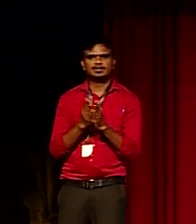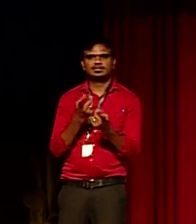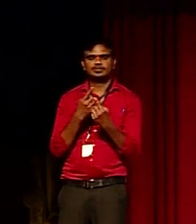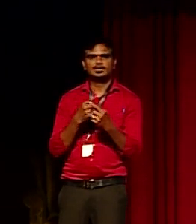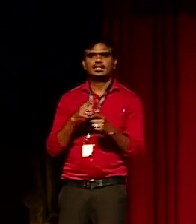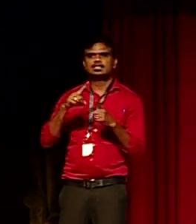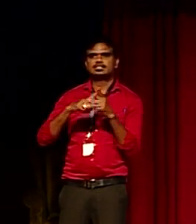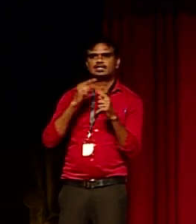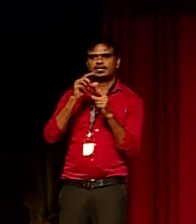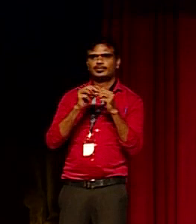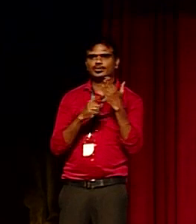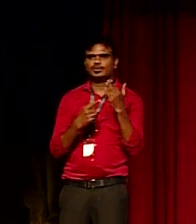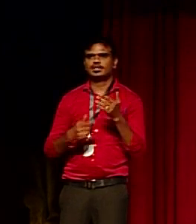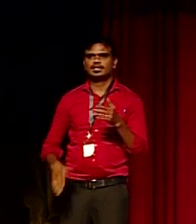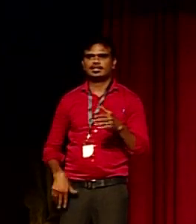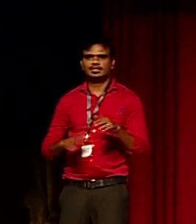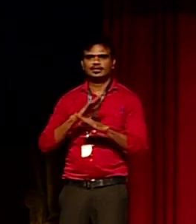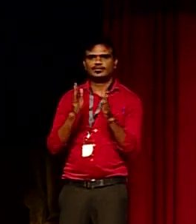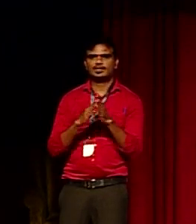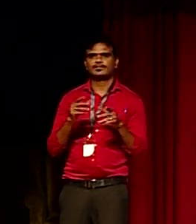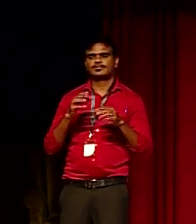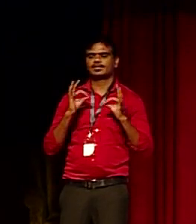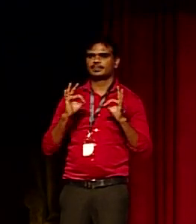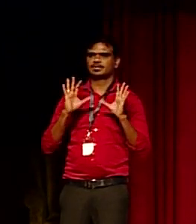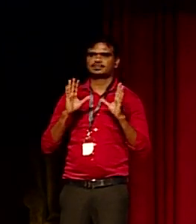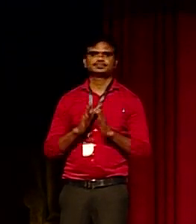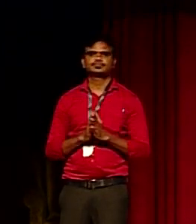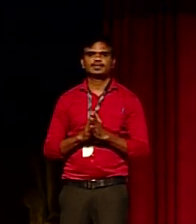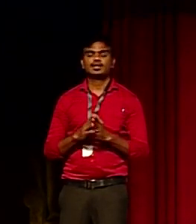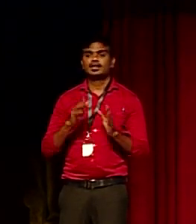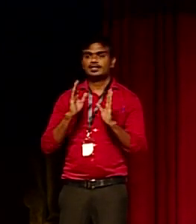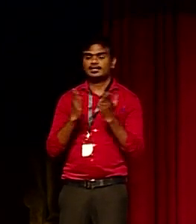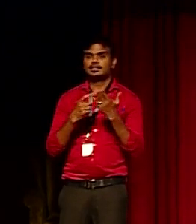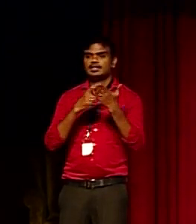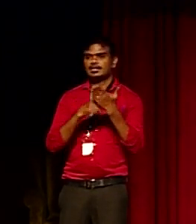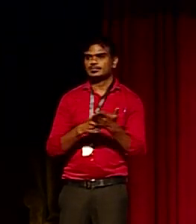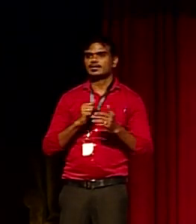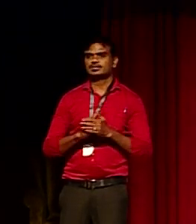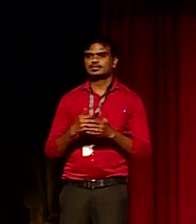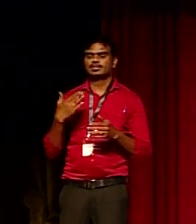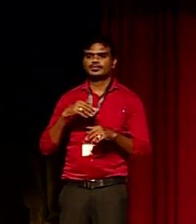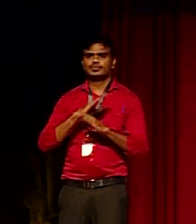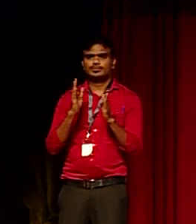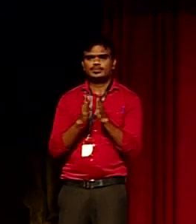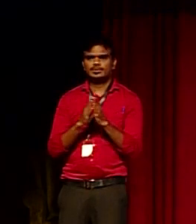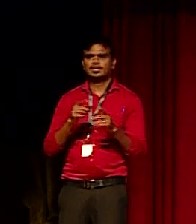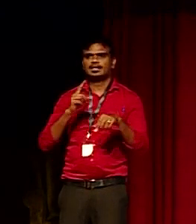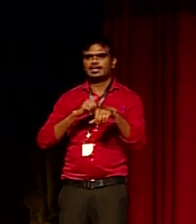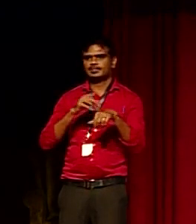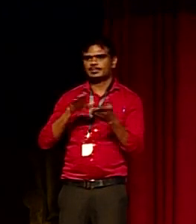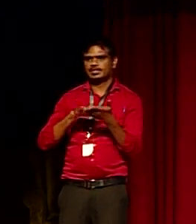the Jaipur knee was put out for field trials. The initial response of stance phase